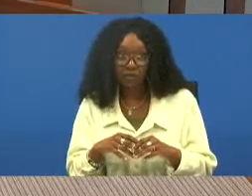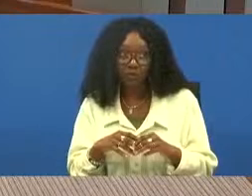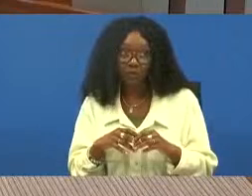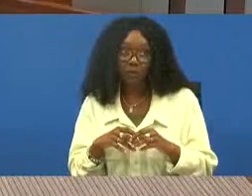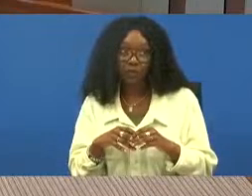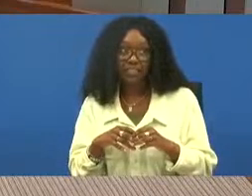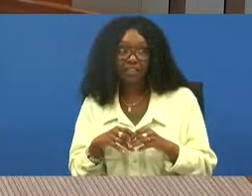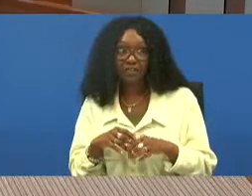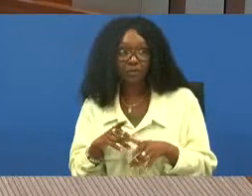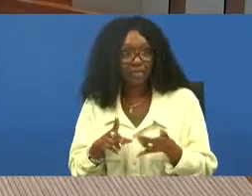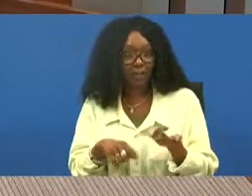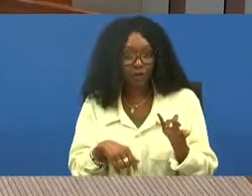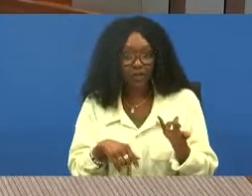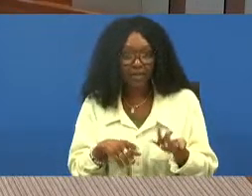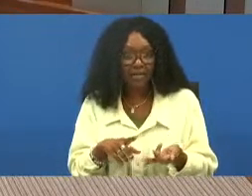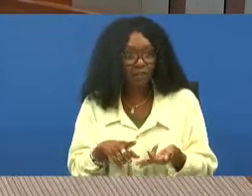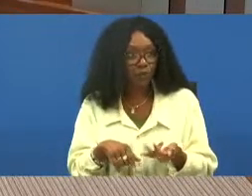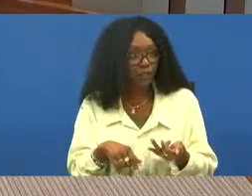46,